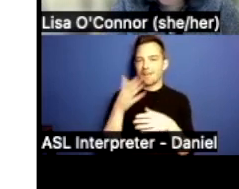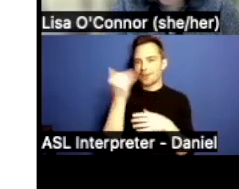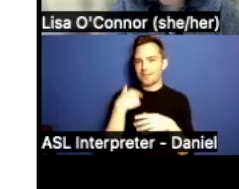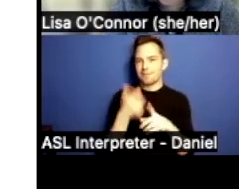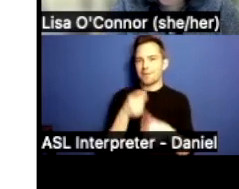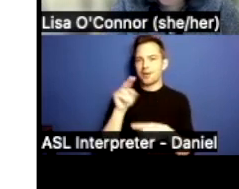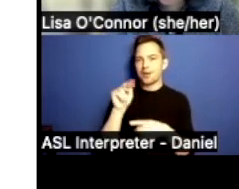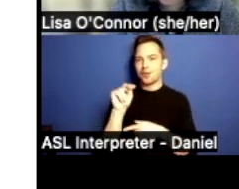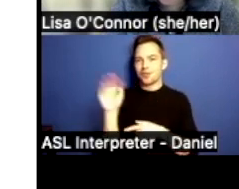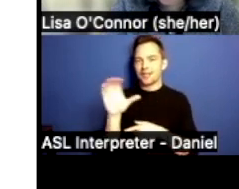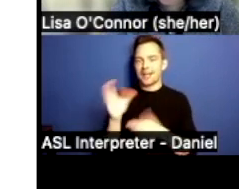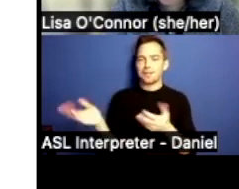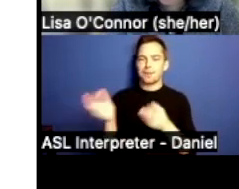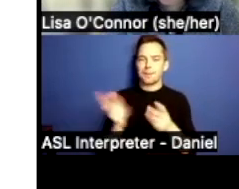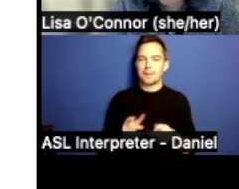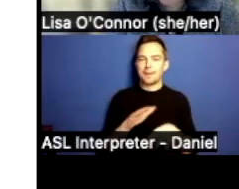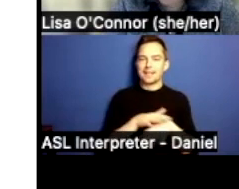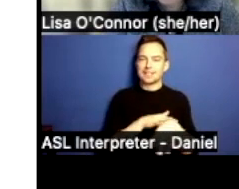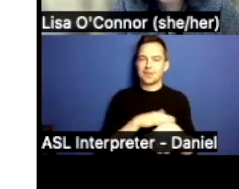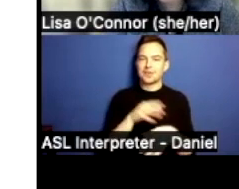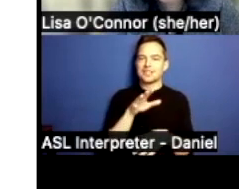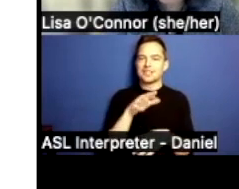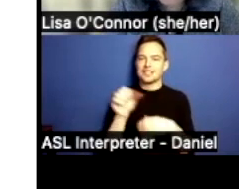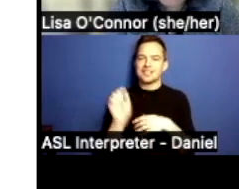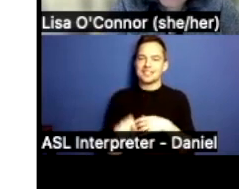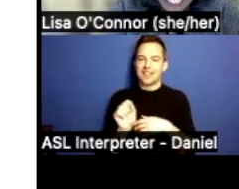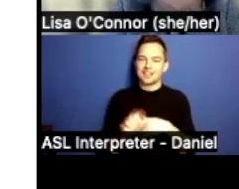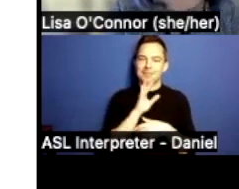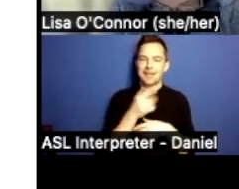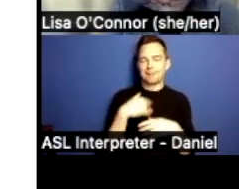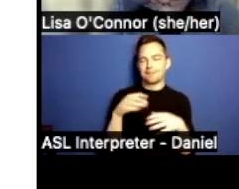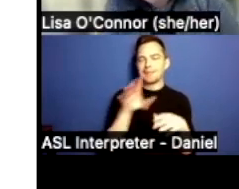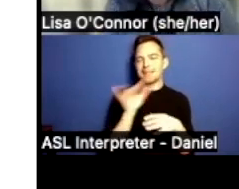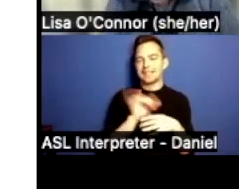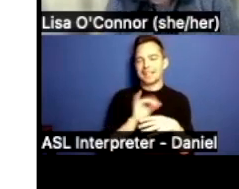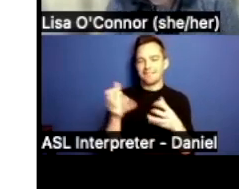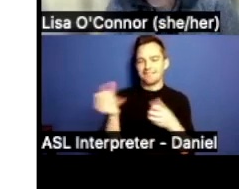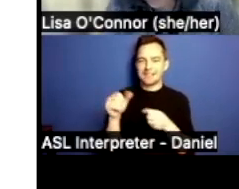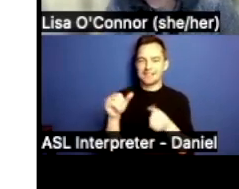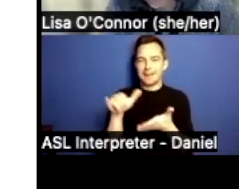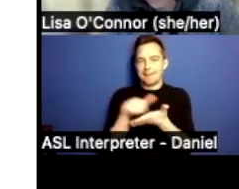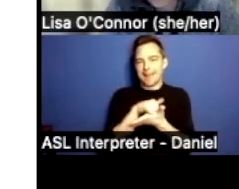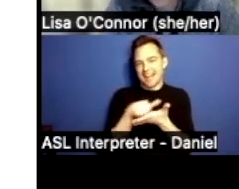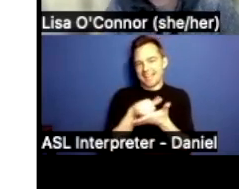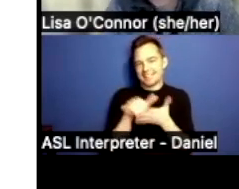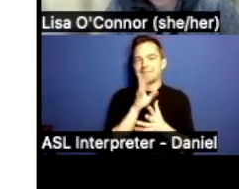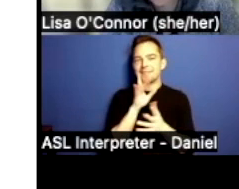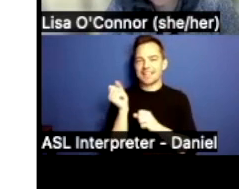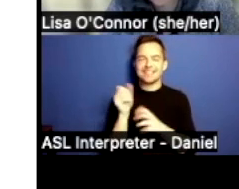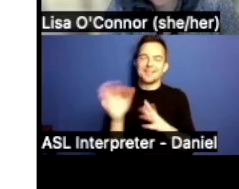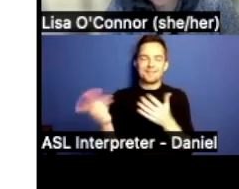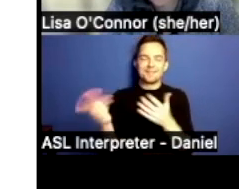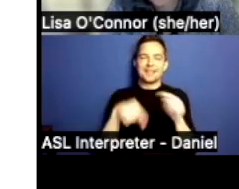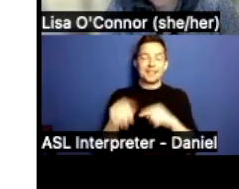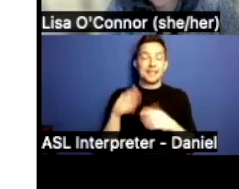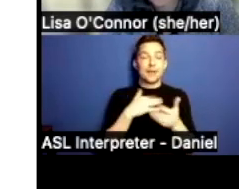I've got to bring back my slow Southern speech. I'm doing my Manhattan talk. So let me tell you a little